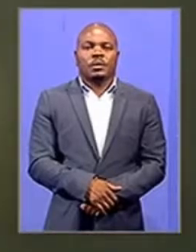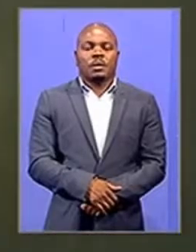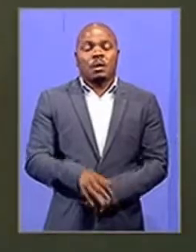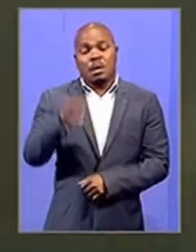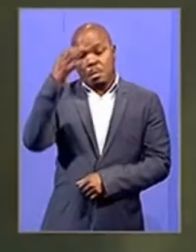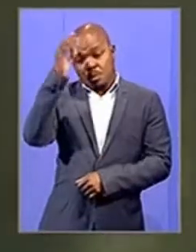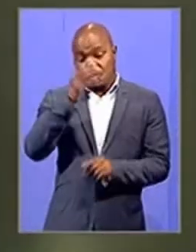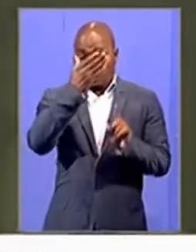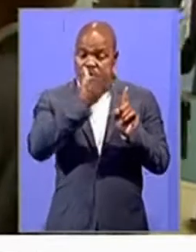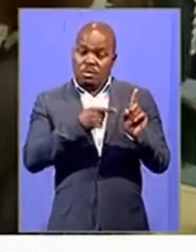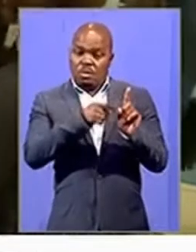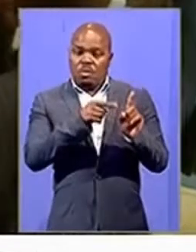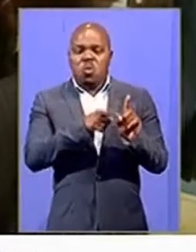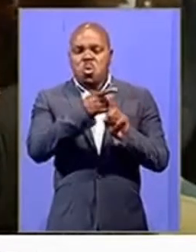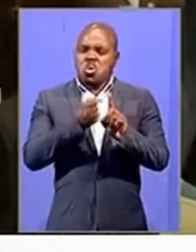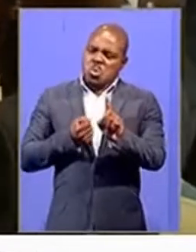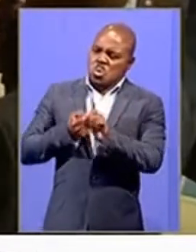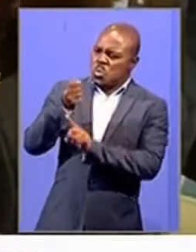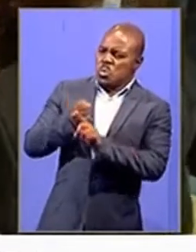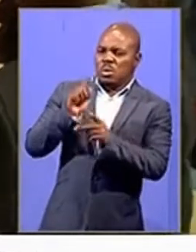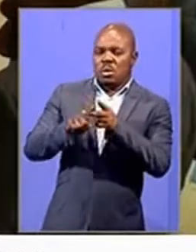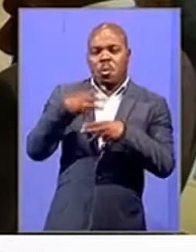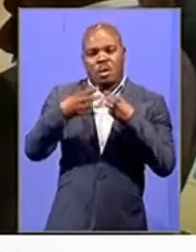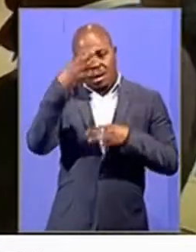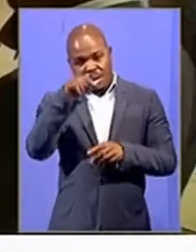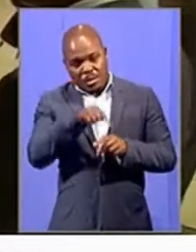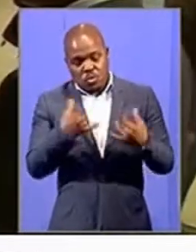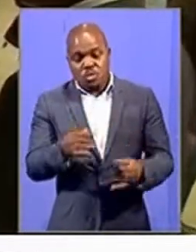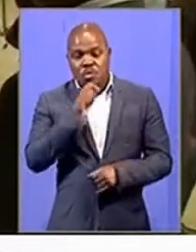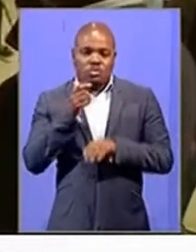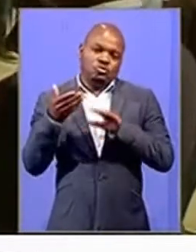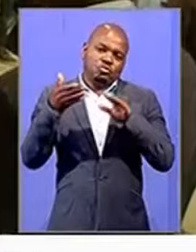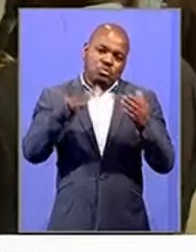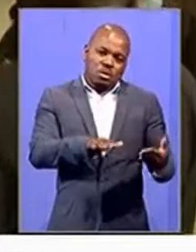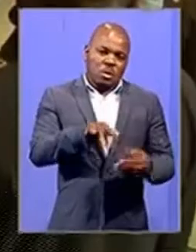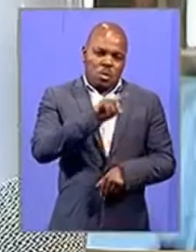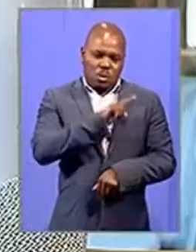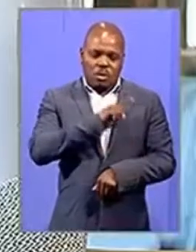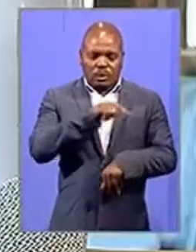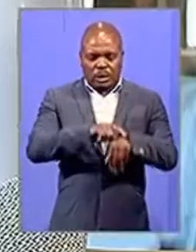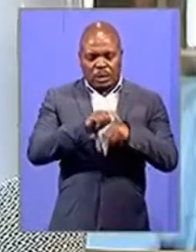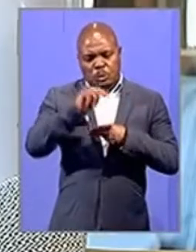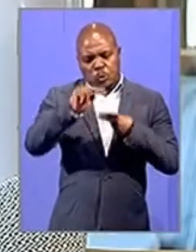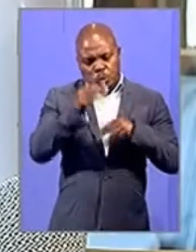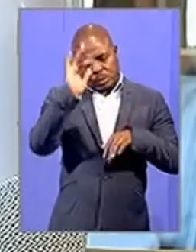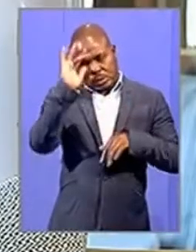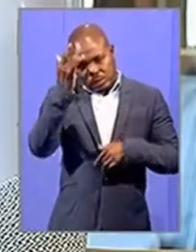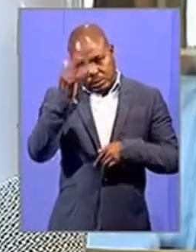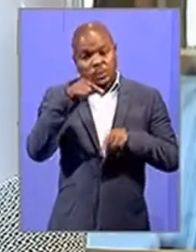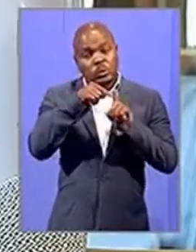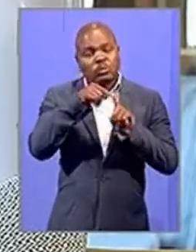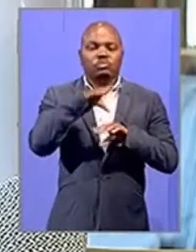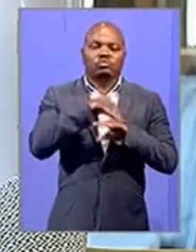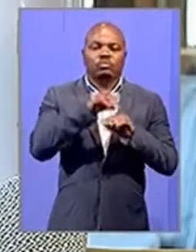Professor Thengiwe Mkhize mokgaratlhi ebile le modiredipuso o tlhokafetse mosong wa gompieno moraga bolwetse bo bokhutswane a le dingwaga